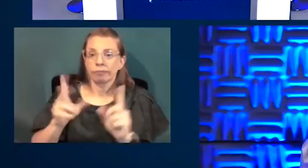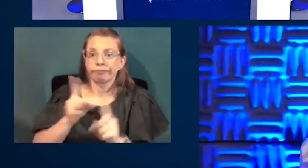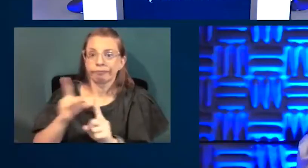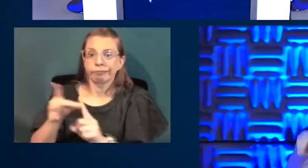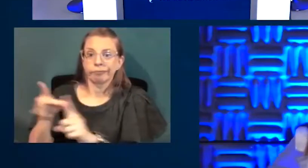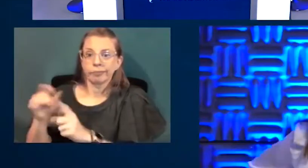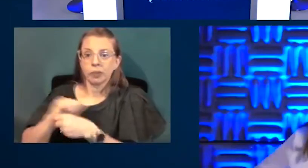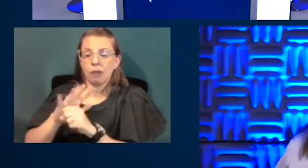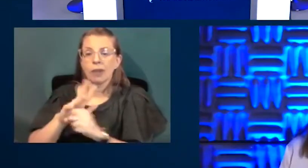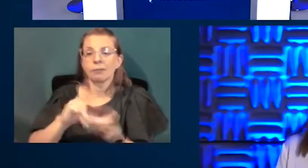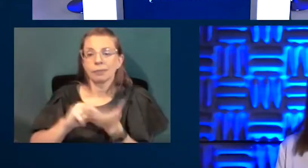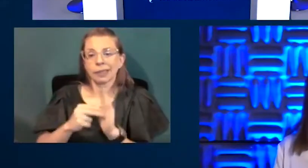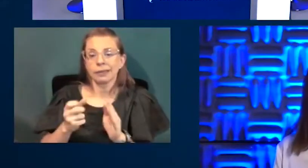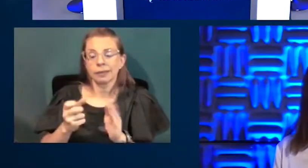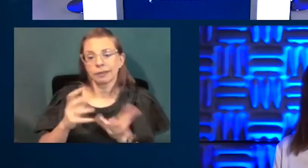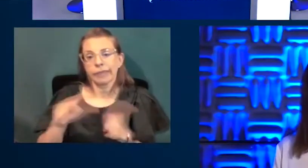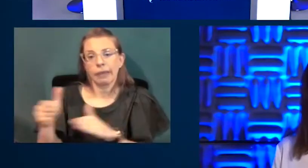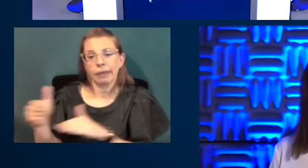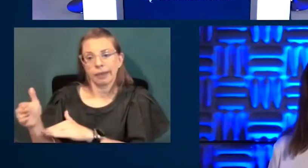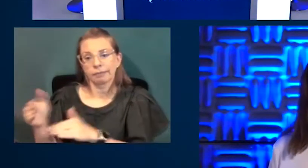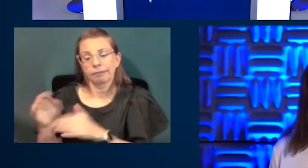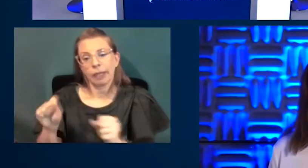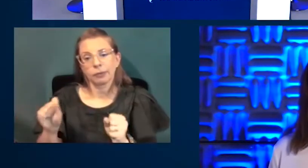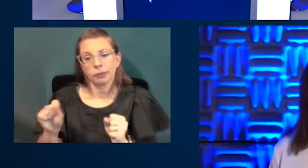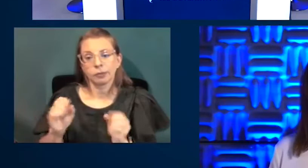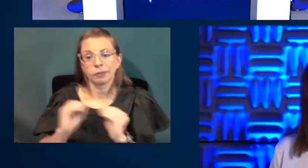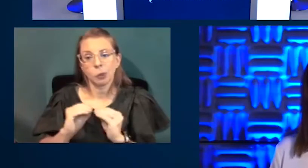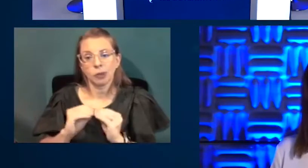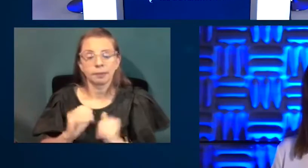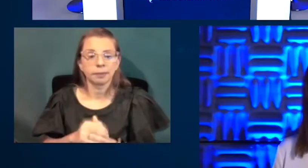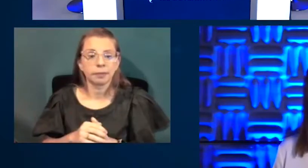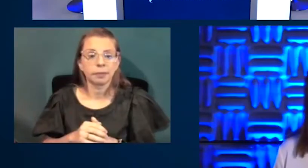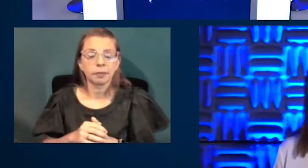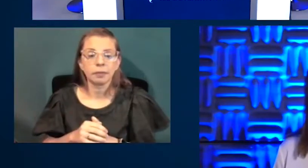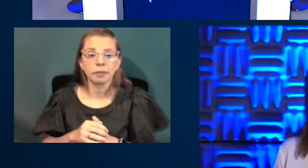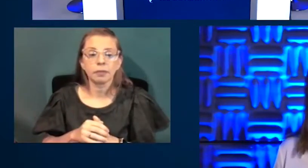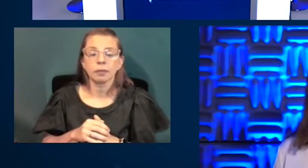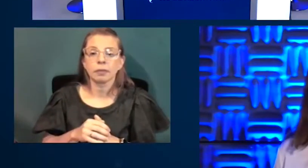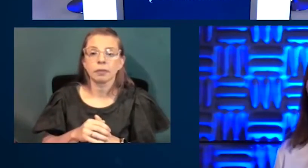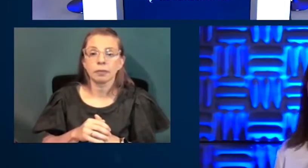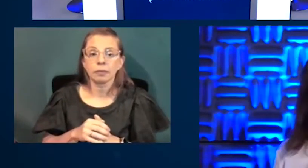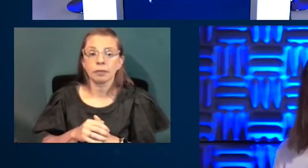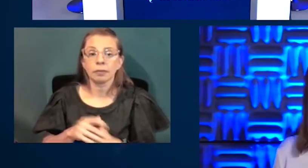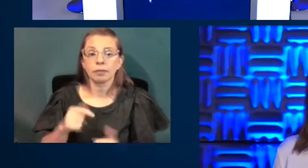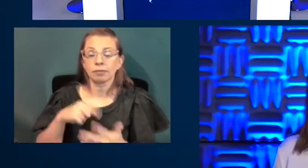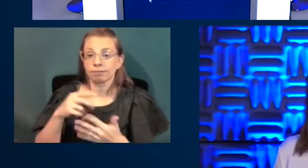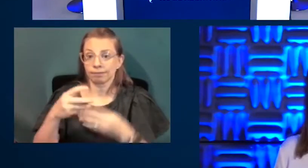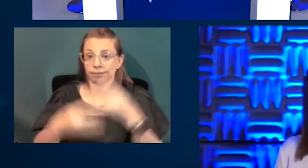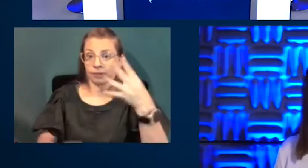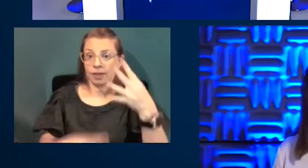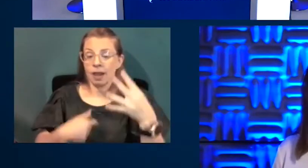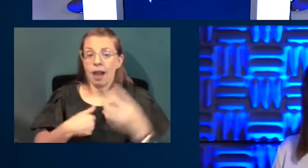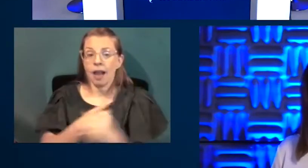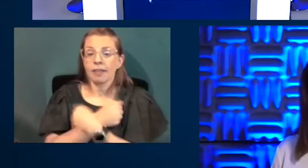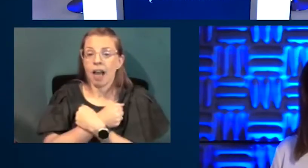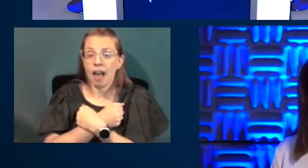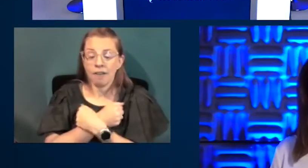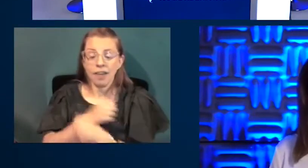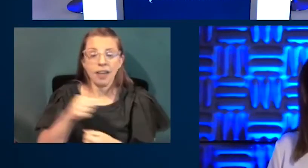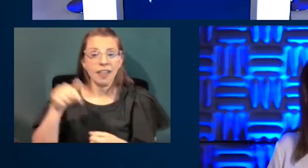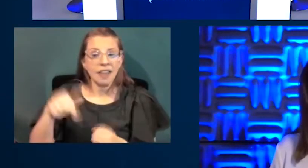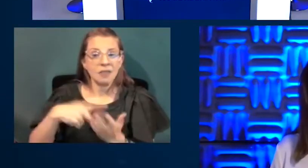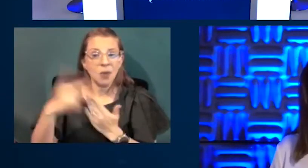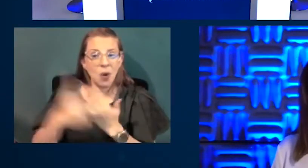last question goes to Mary Lee from Skidmore, who says, I love this program. You are my source of truth. Thank you, Mary Lee. We appreciate that very